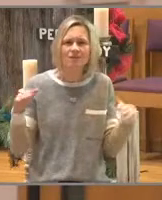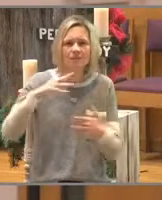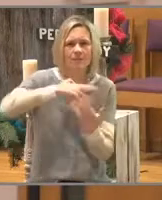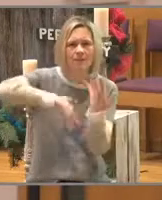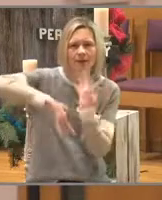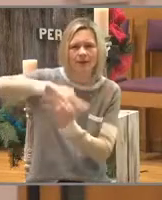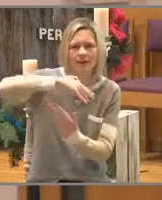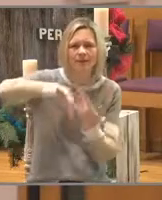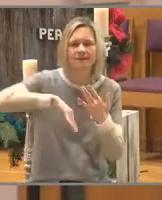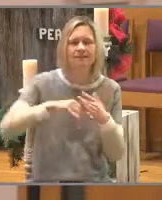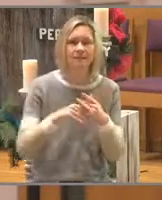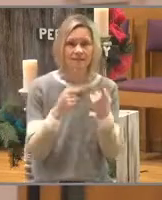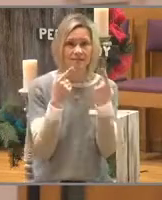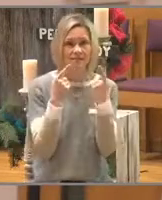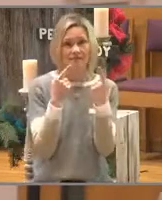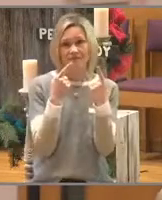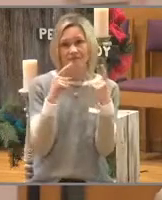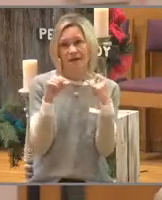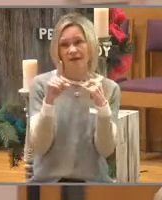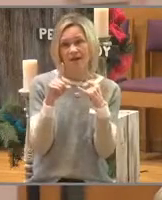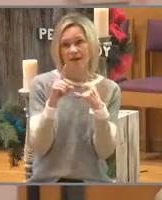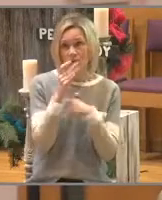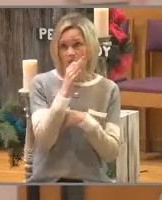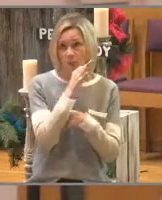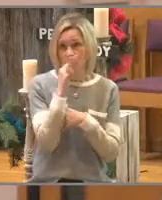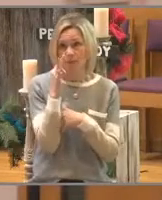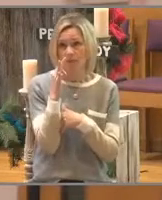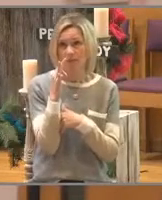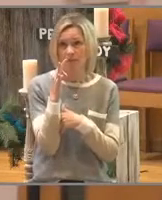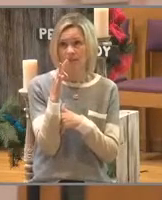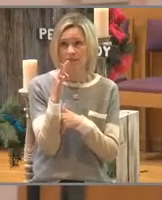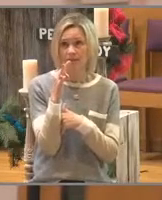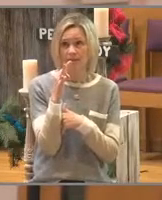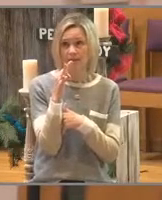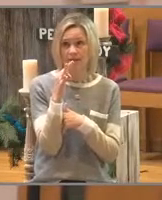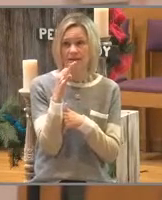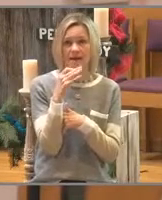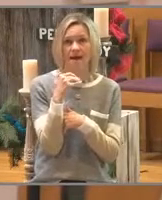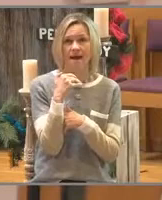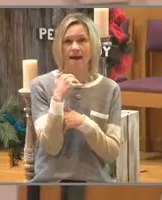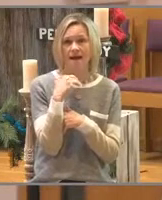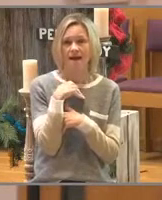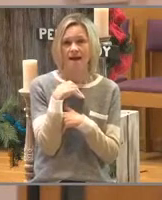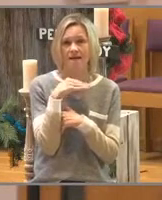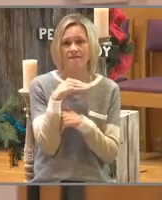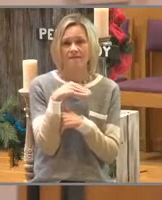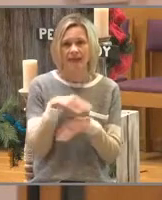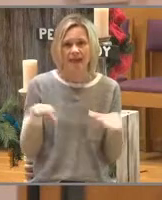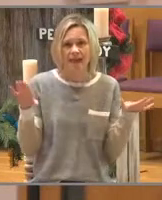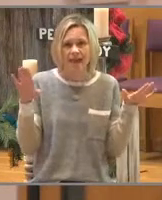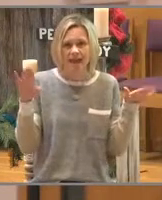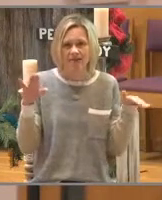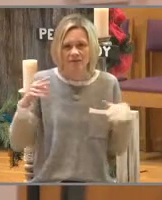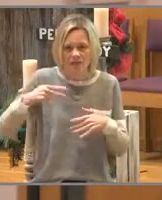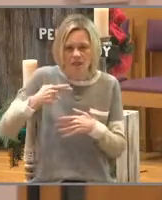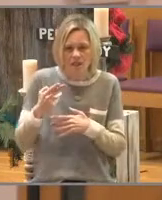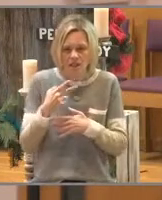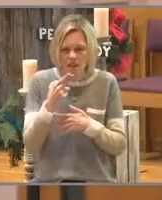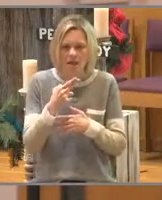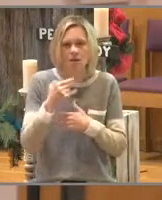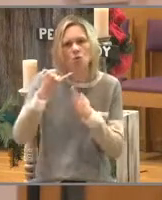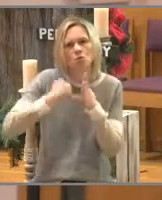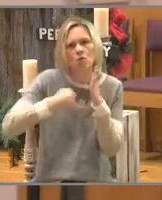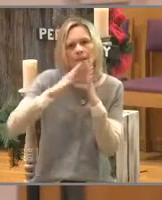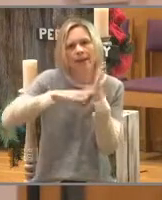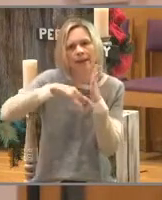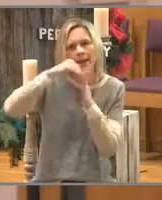back, during communion, you're welcome to take one of those little angel cutout wings and either draw or paint on them, and you can